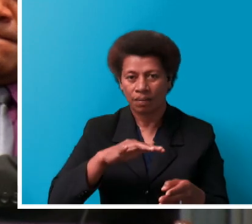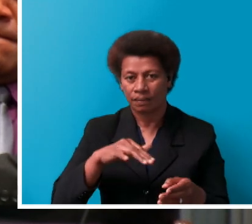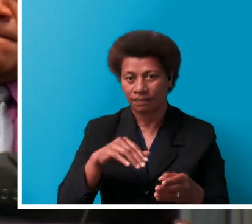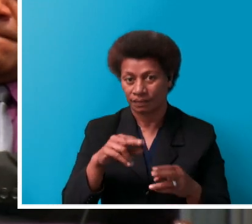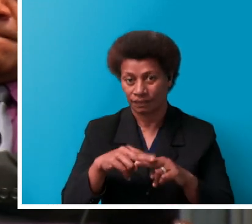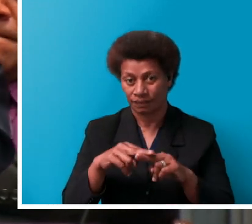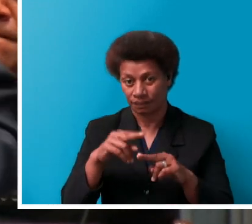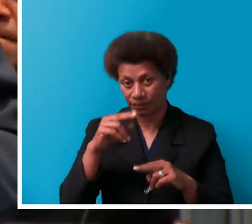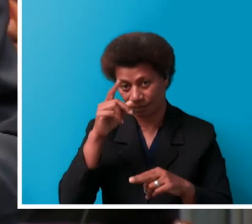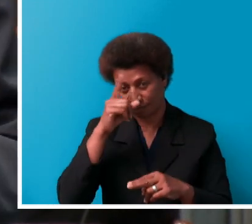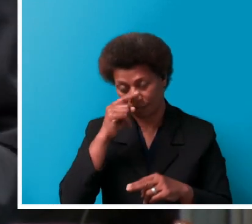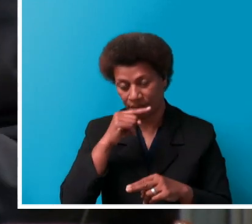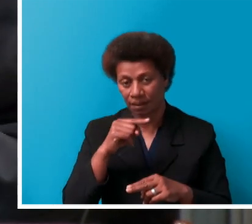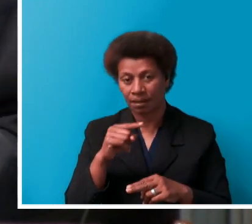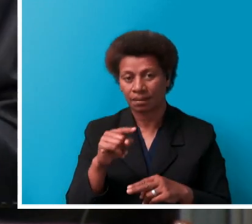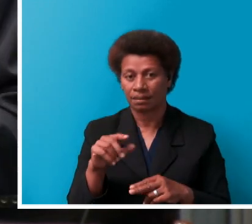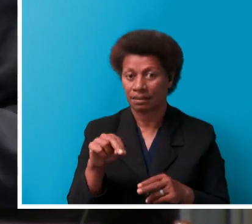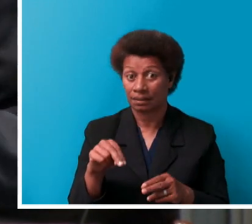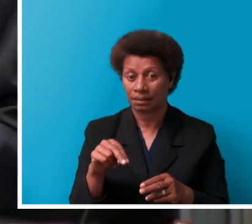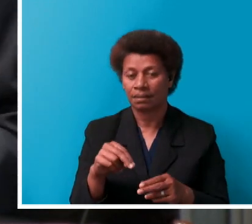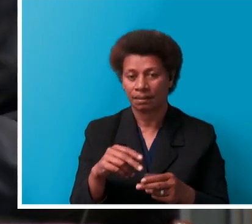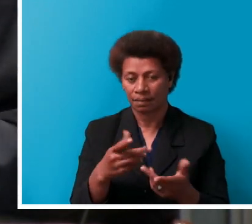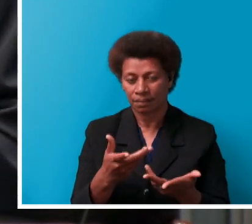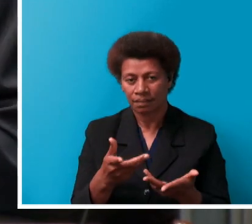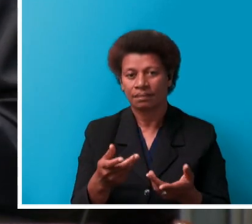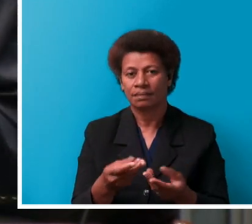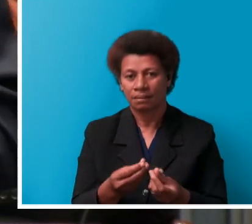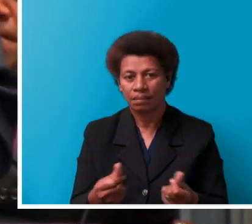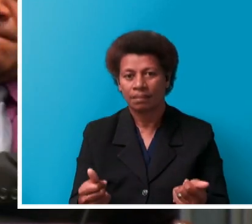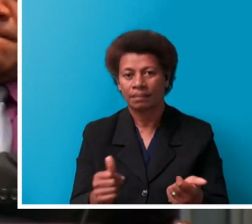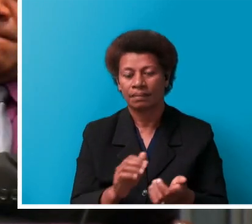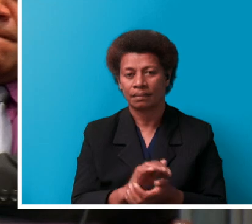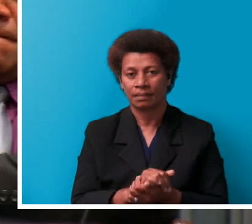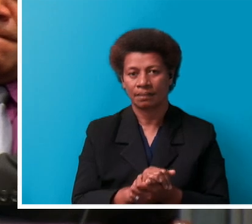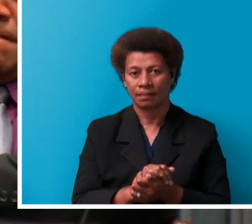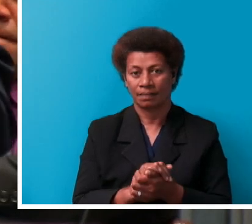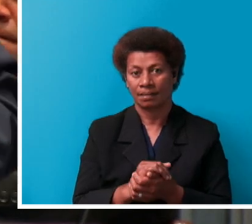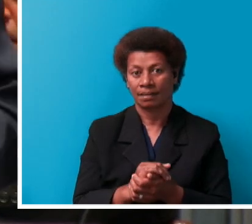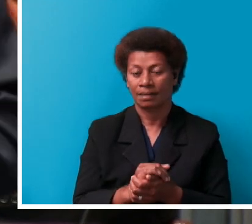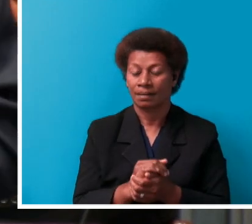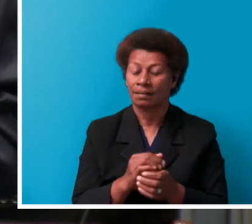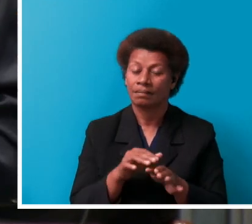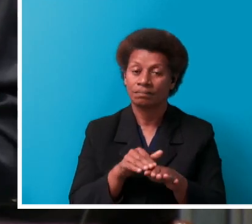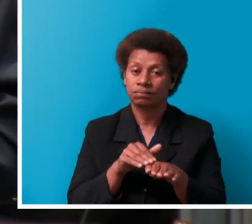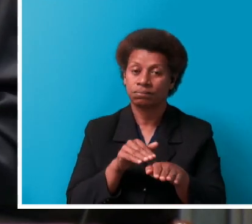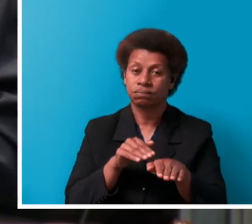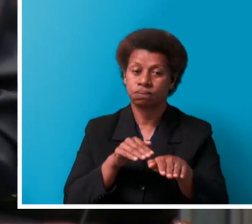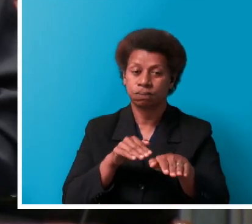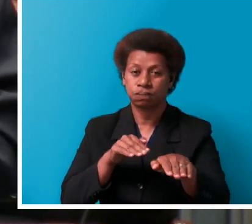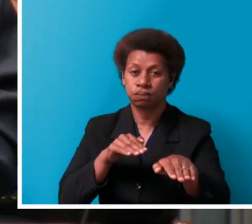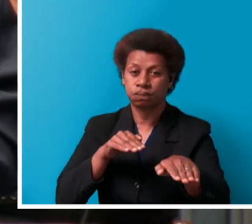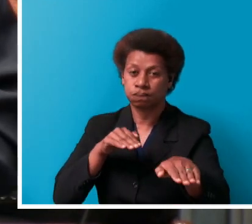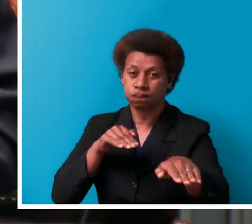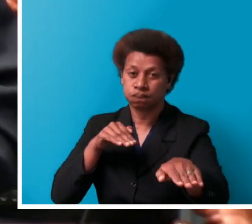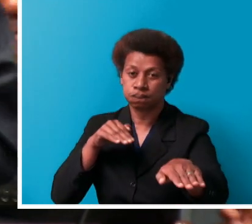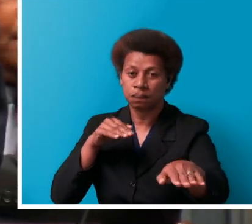sir, government is committed to easing the suffering caused by traffic congestion that affects countless Fijians every